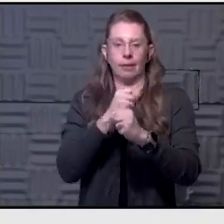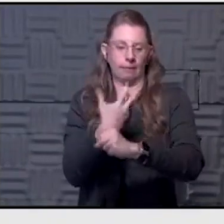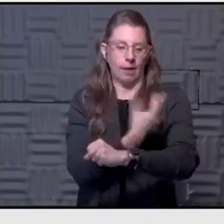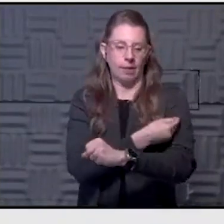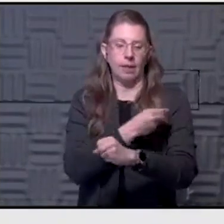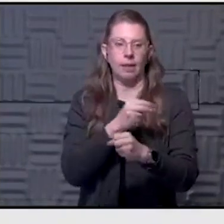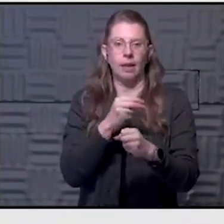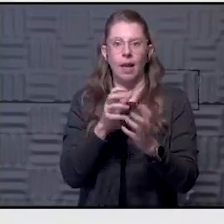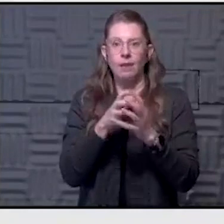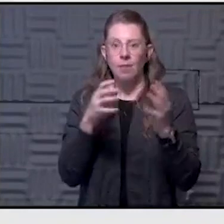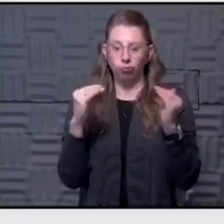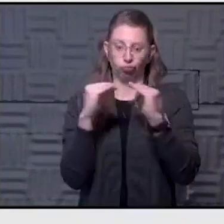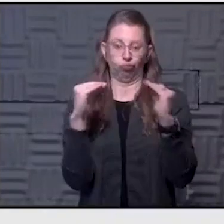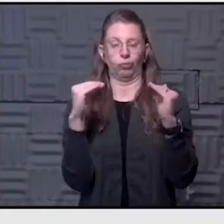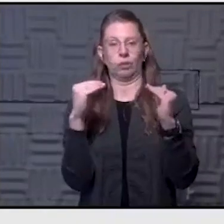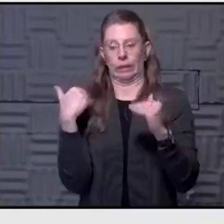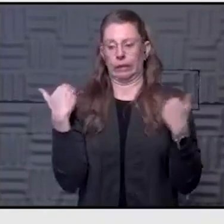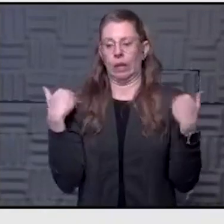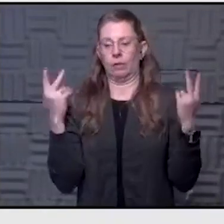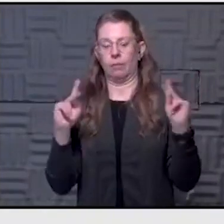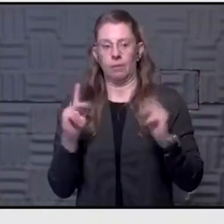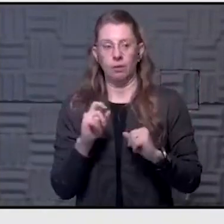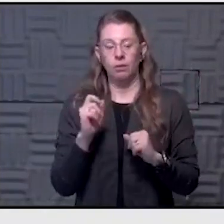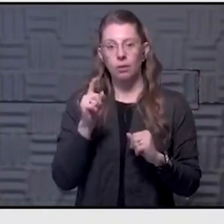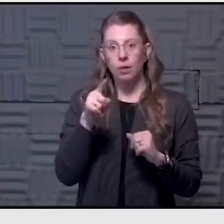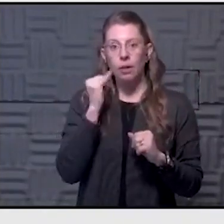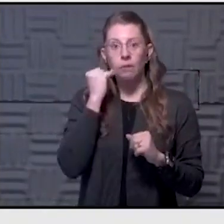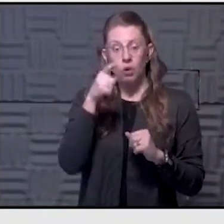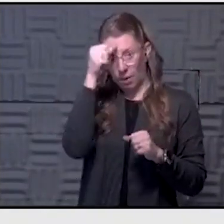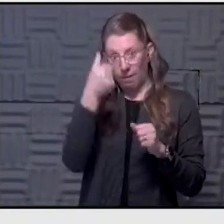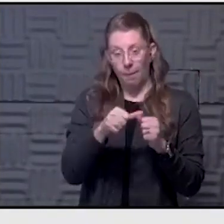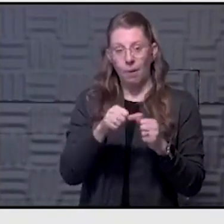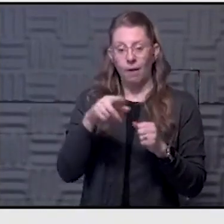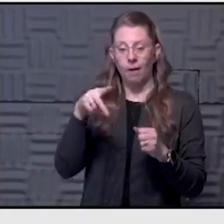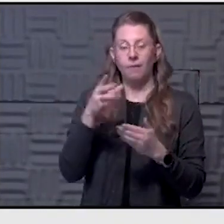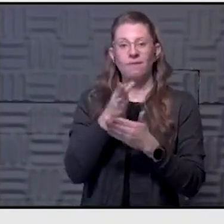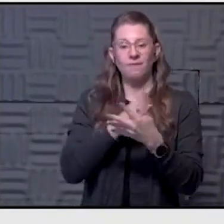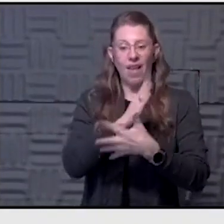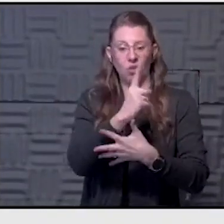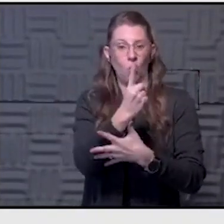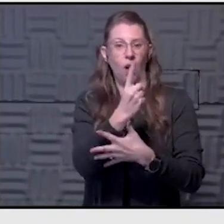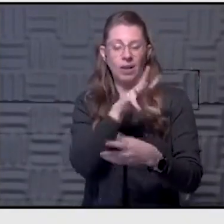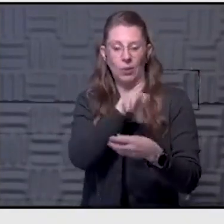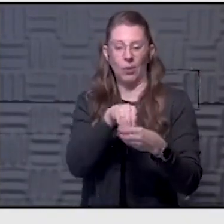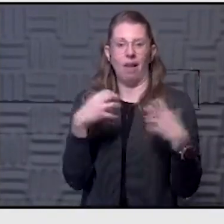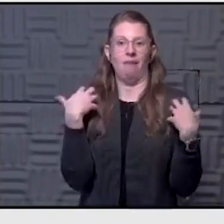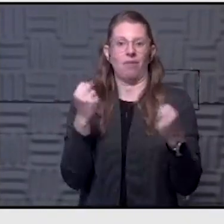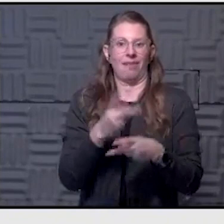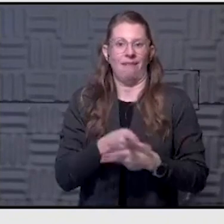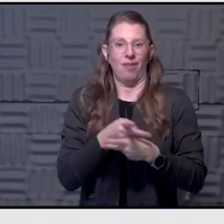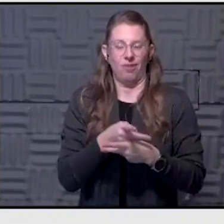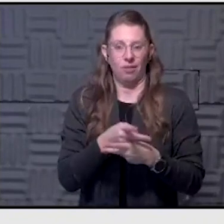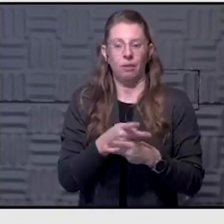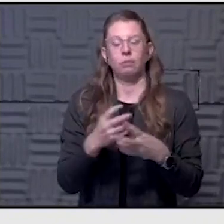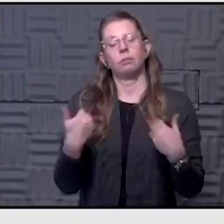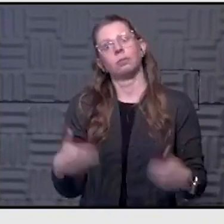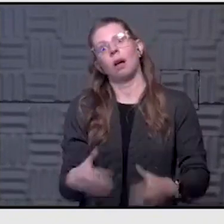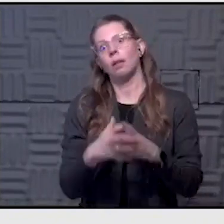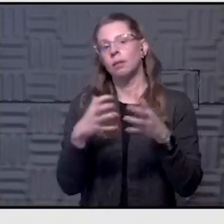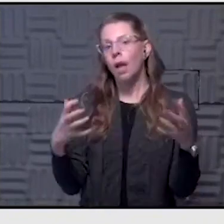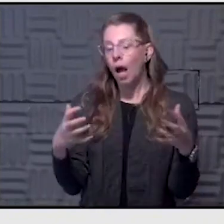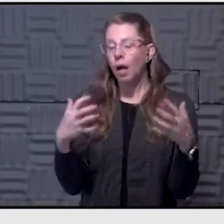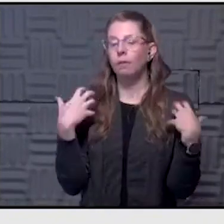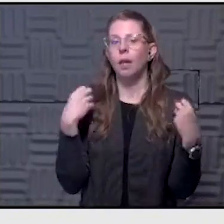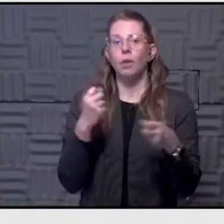folks. And the reason was coming in, as you remember very well, phase one was included healthcare. And we have a lot of healthcare